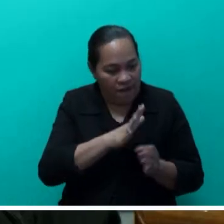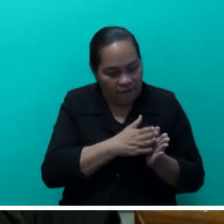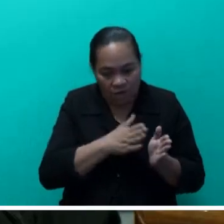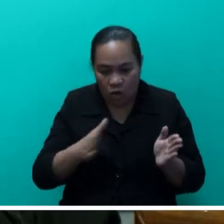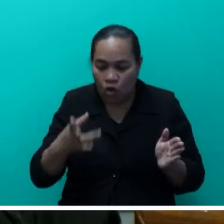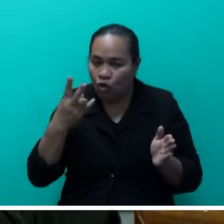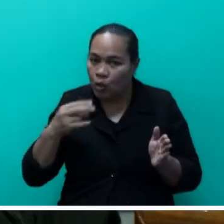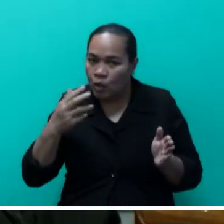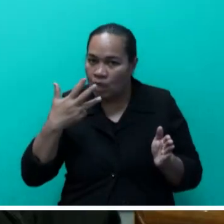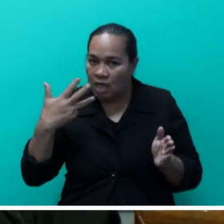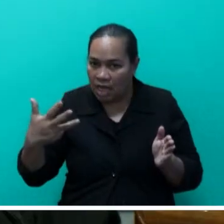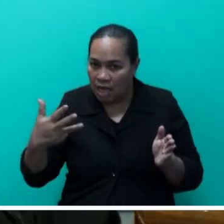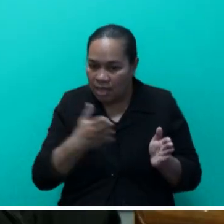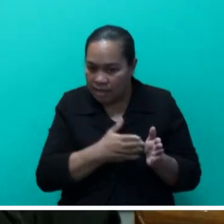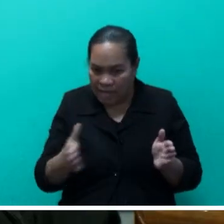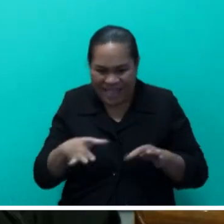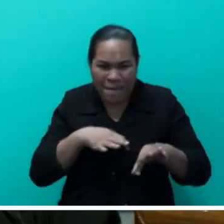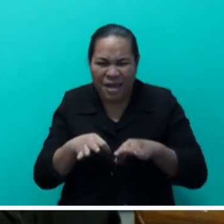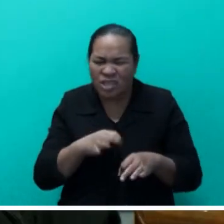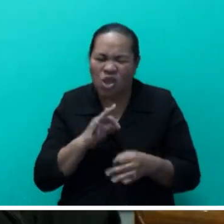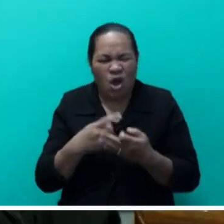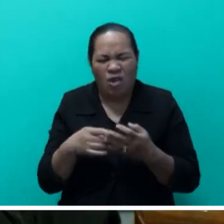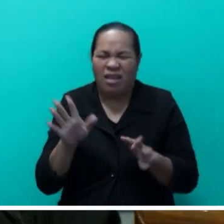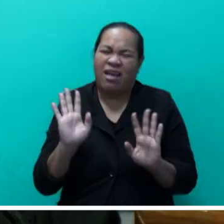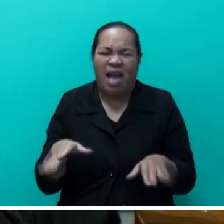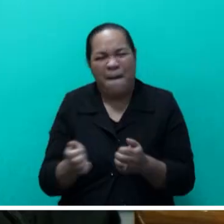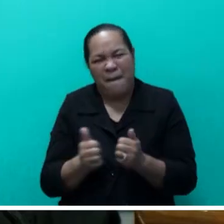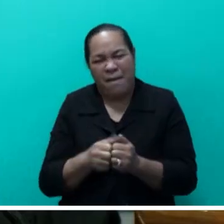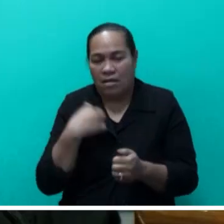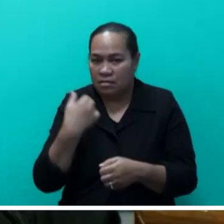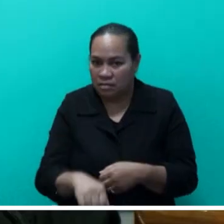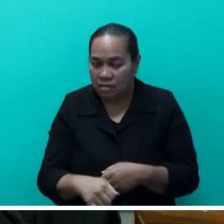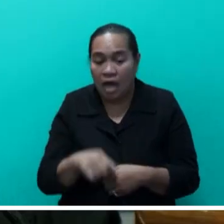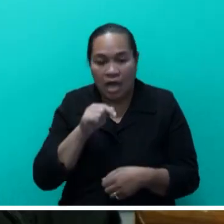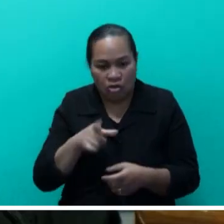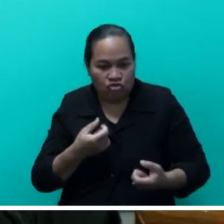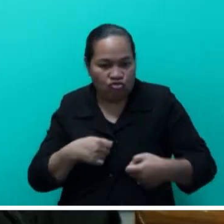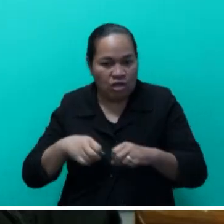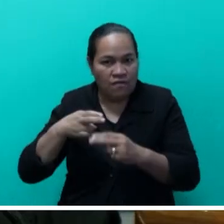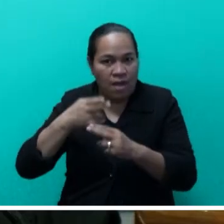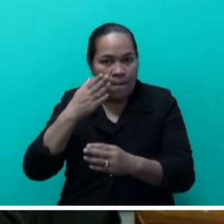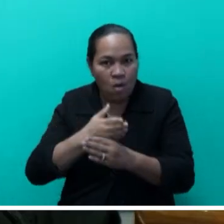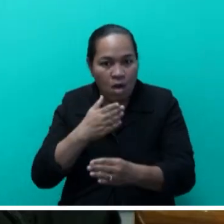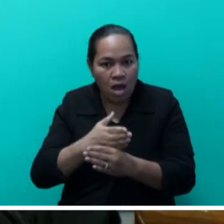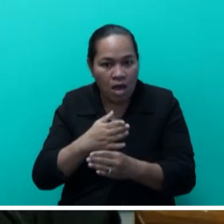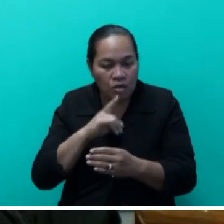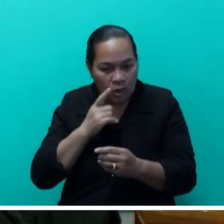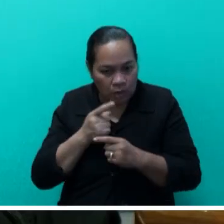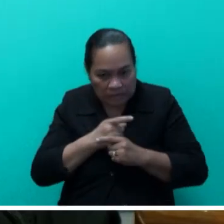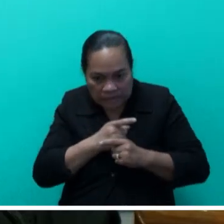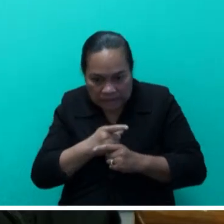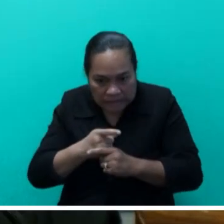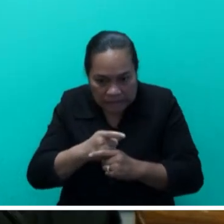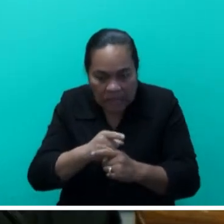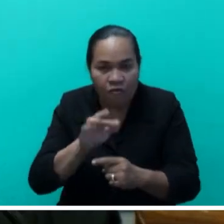2029. This plan is not a mere document. It is a strategic framework that sets the course of our future